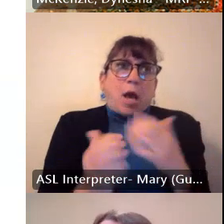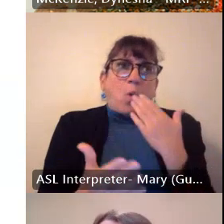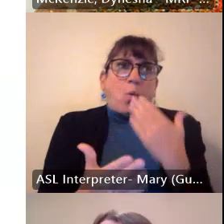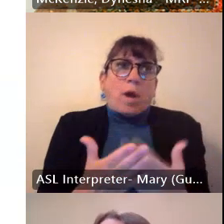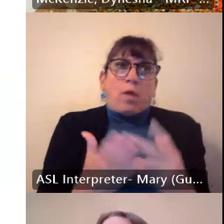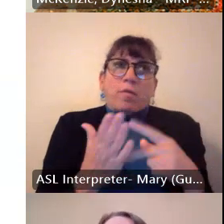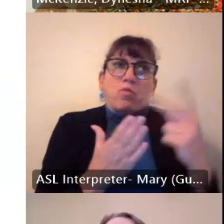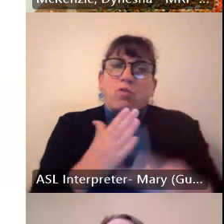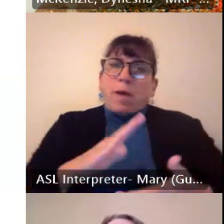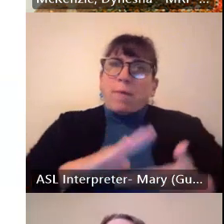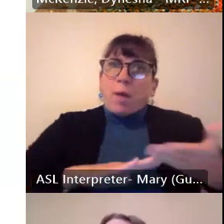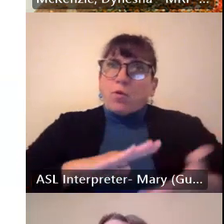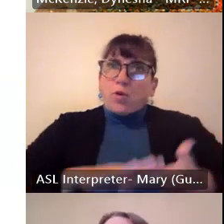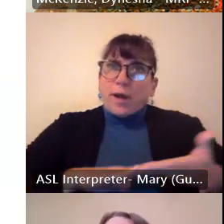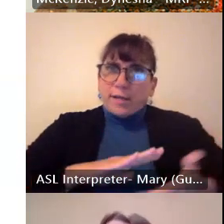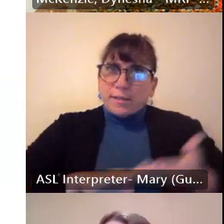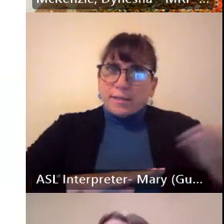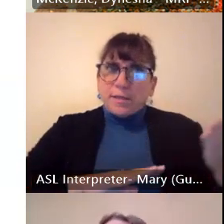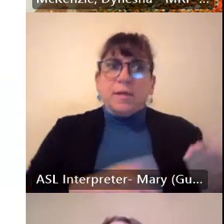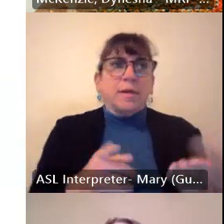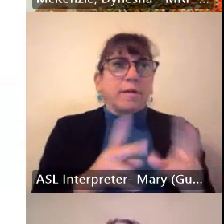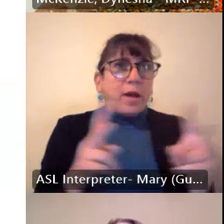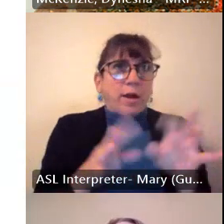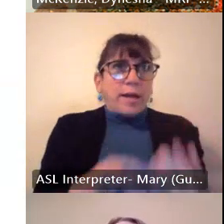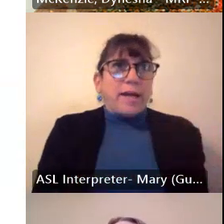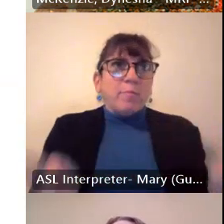is operating is very important